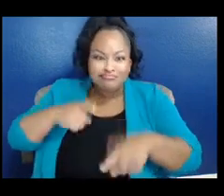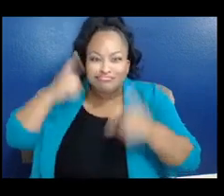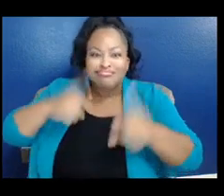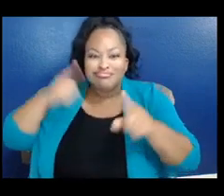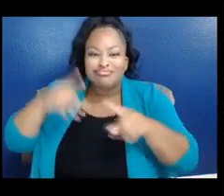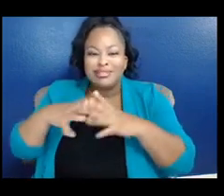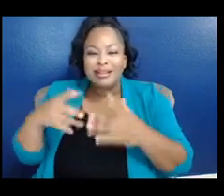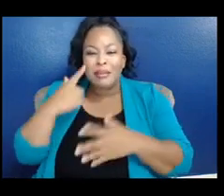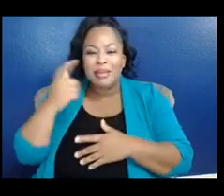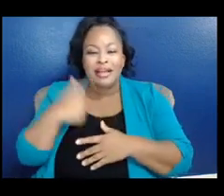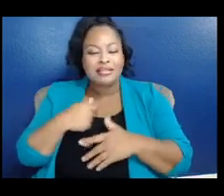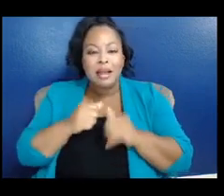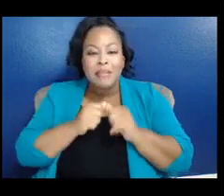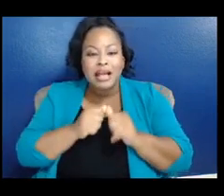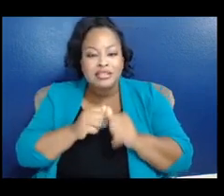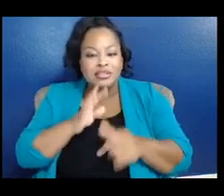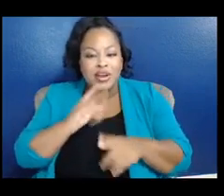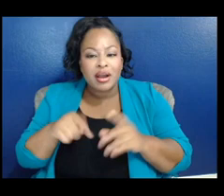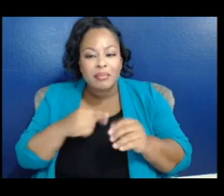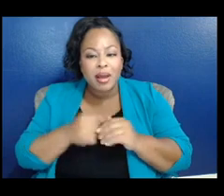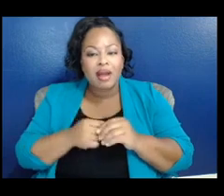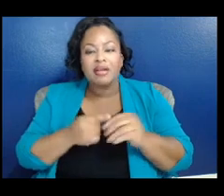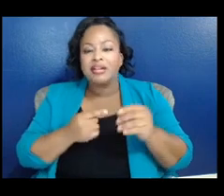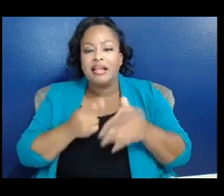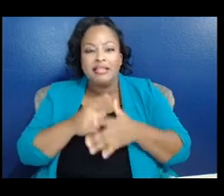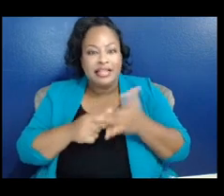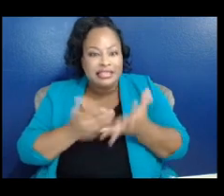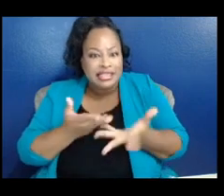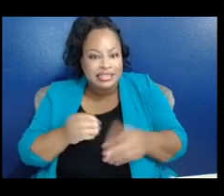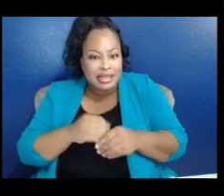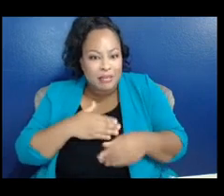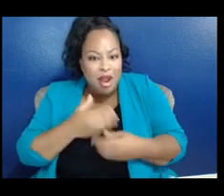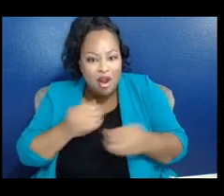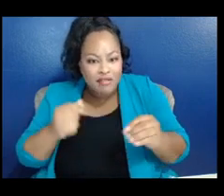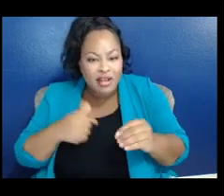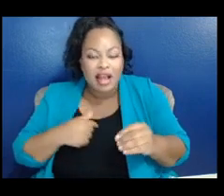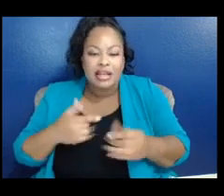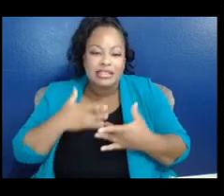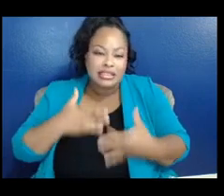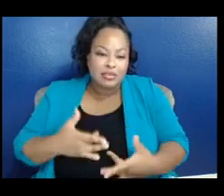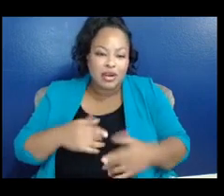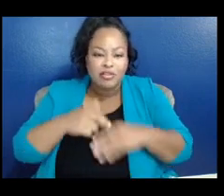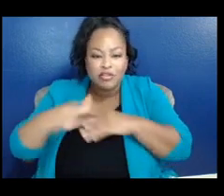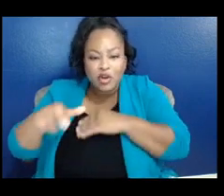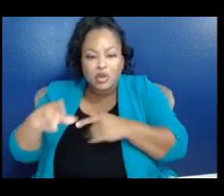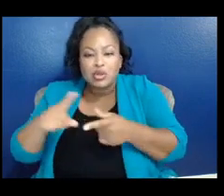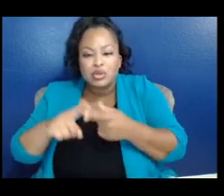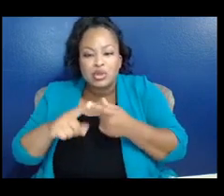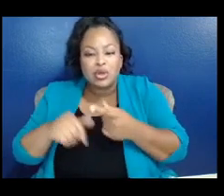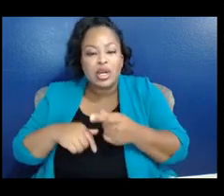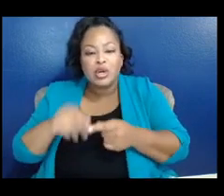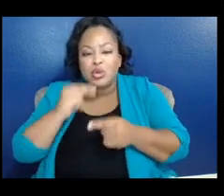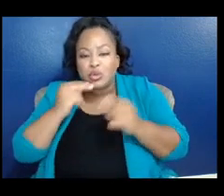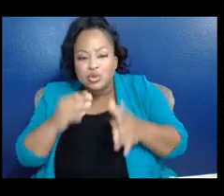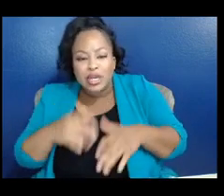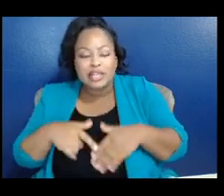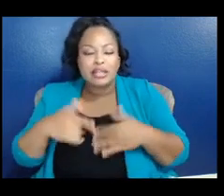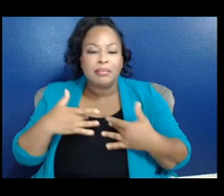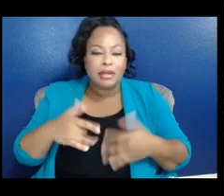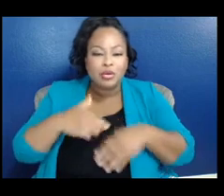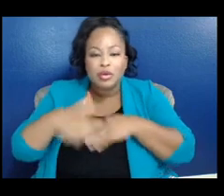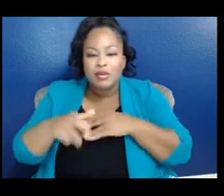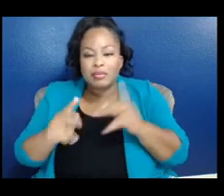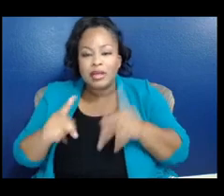I'm constantly speaking about these things in my office and I'm typically referring them to nutritionist. I'm typically referring people